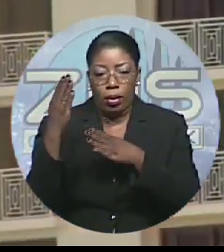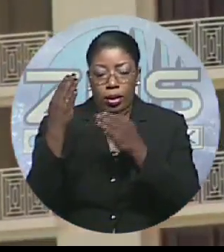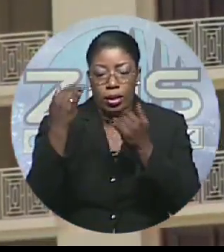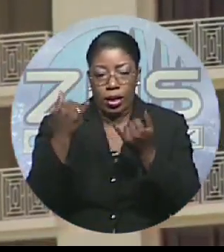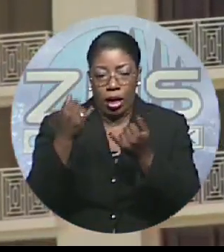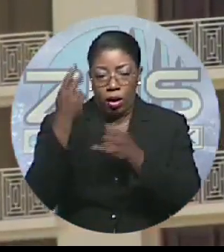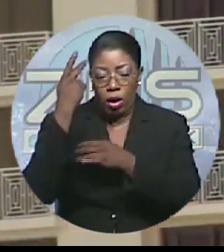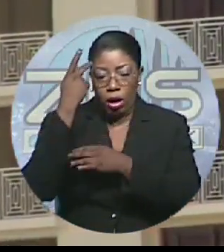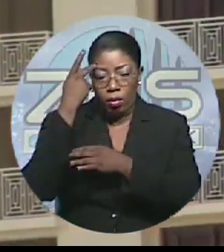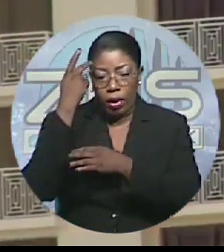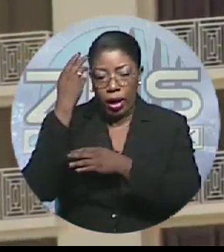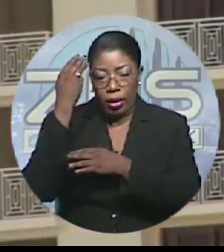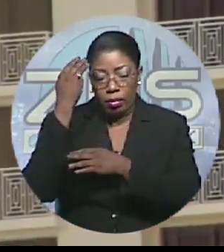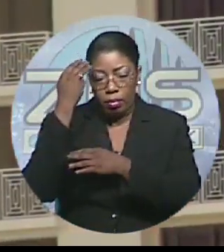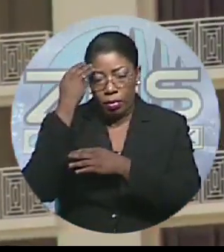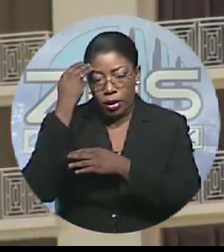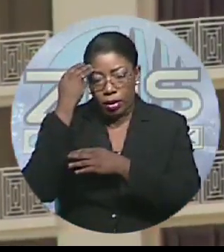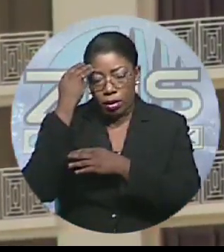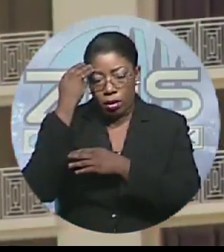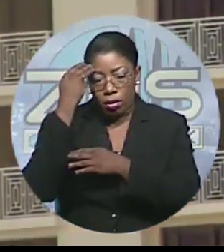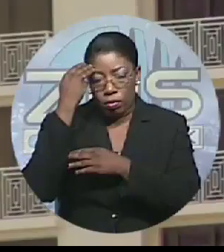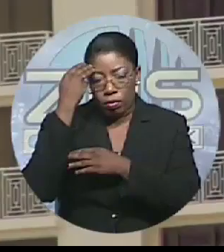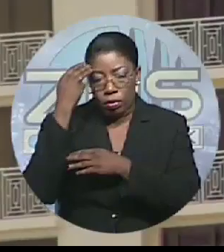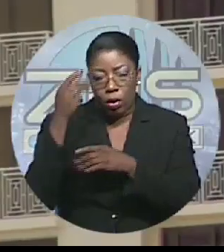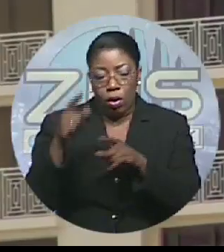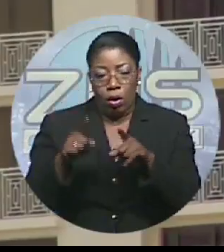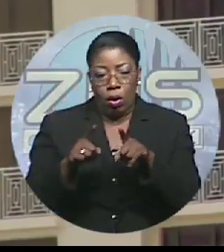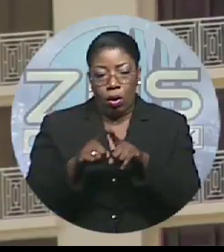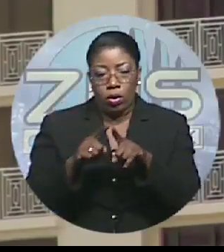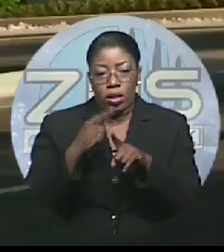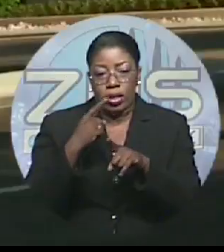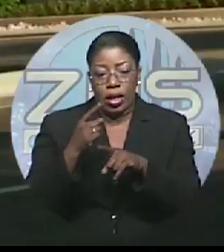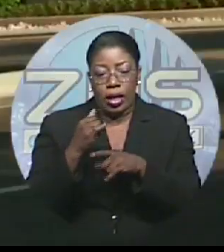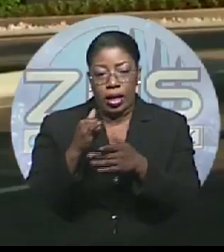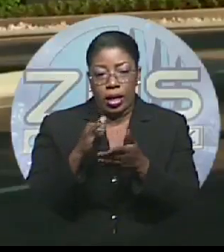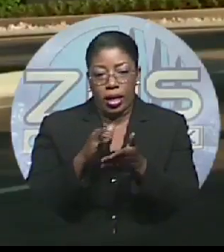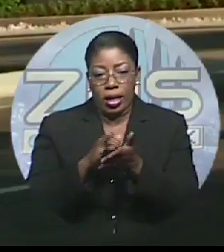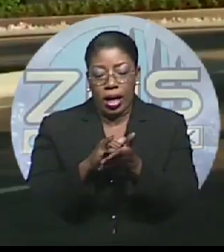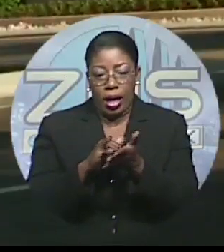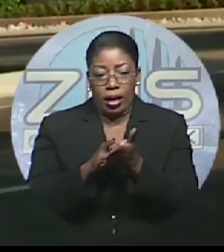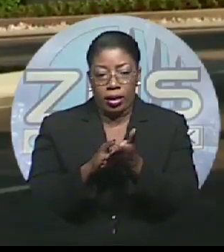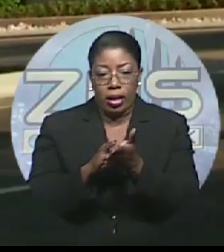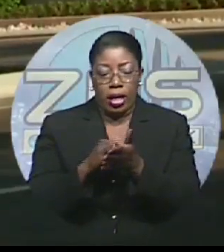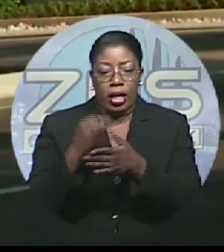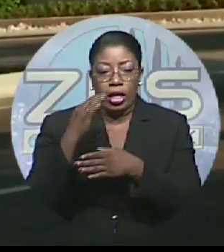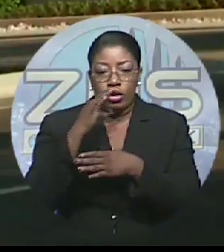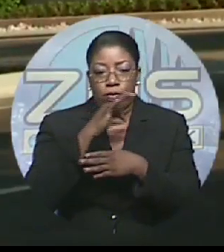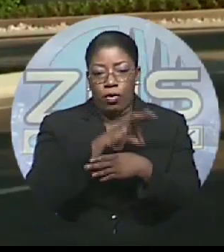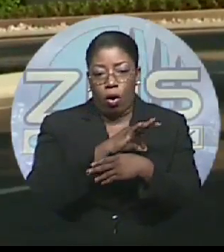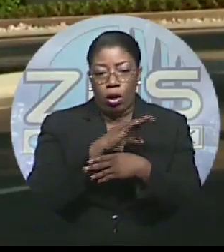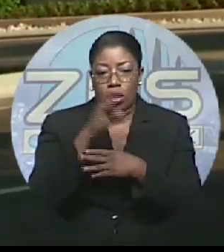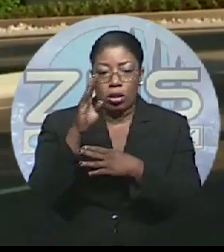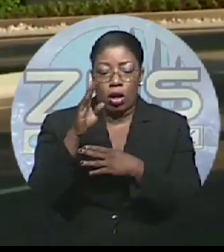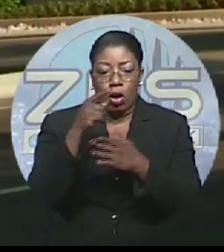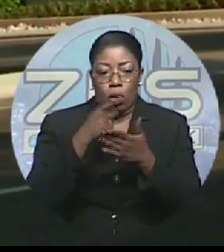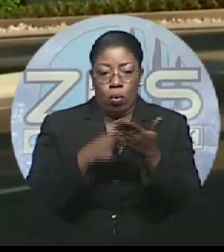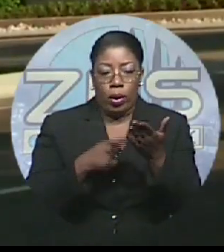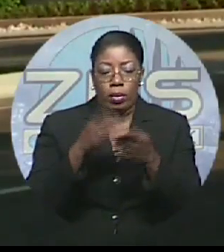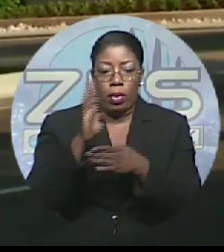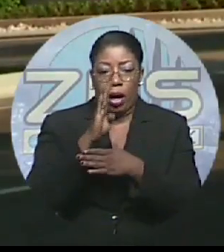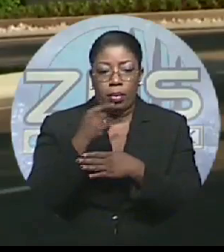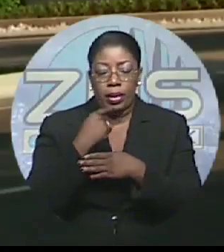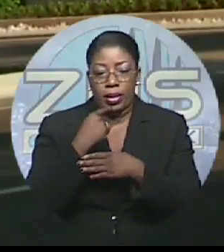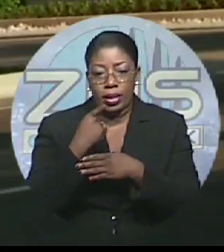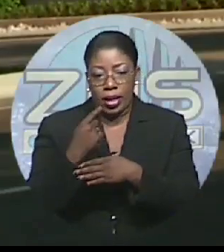Prime Minister also repudiated as egregiously insulting and verifiably false Bahamas' statement that he had misled